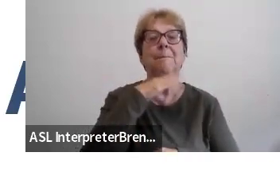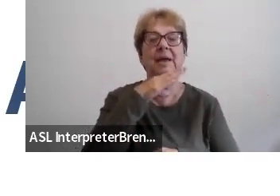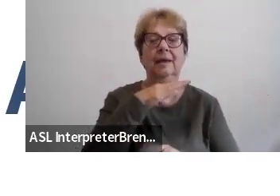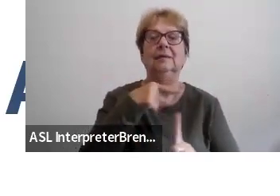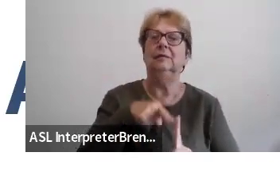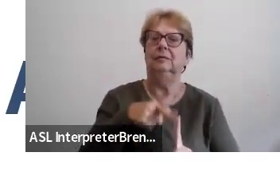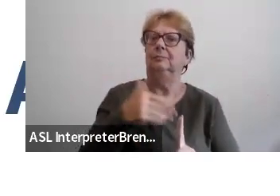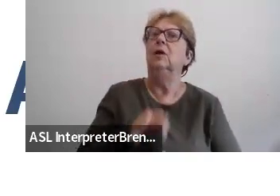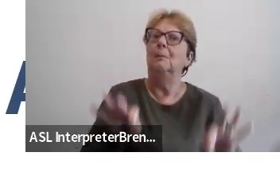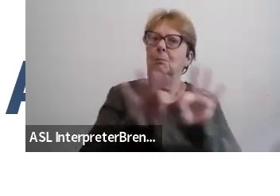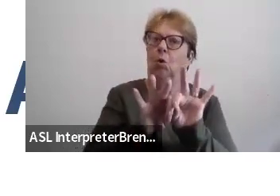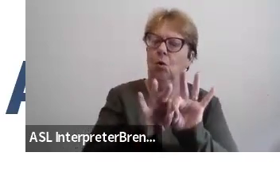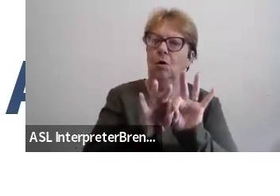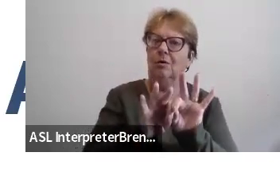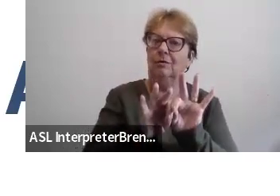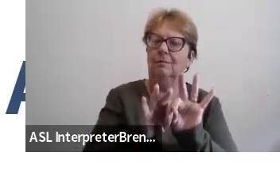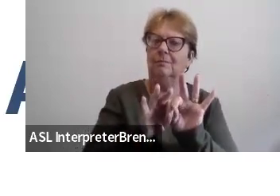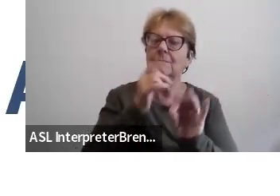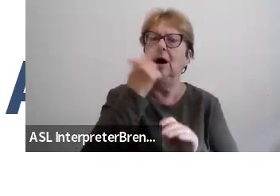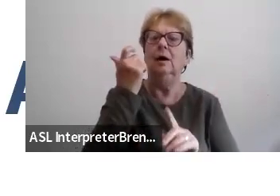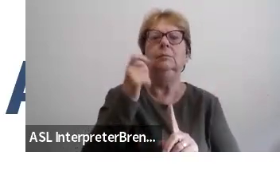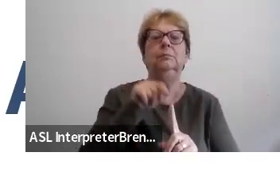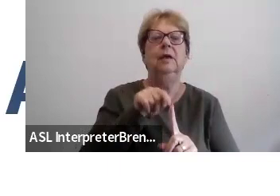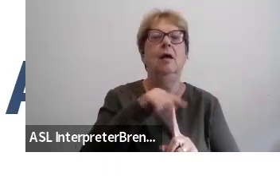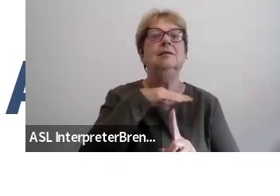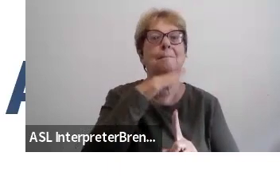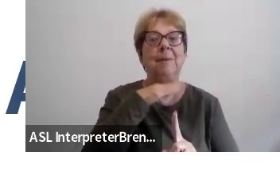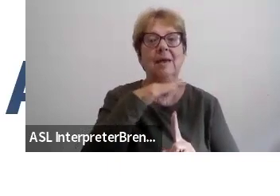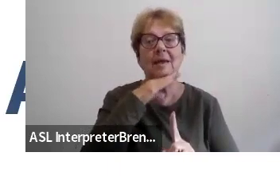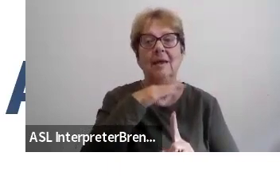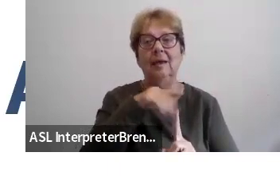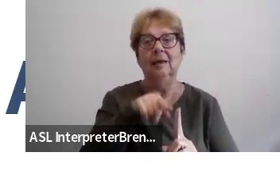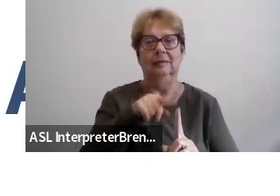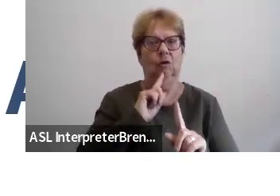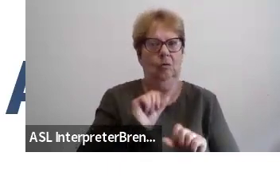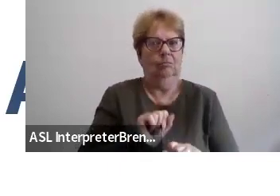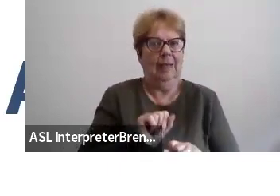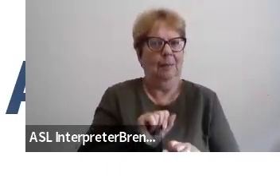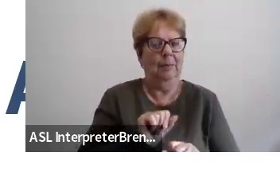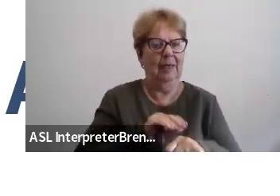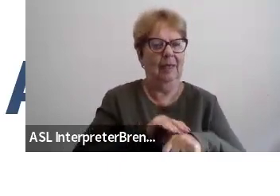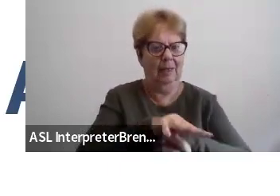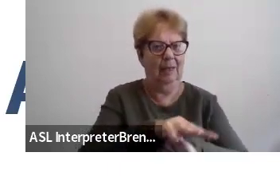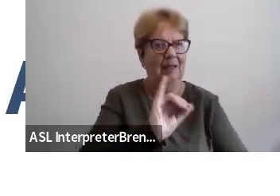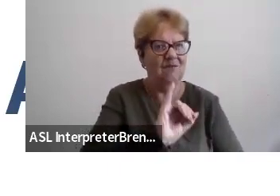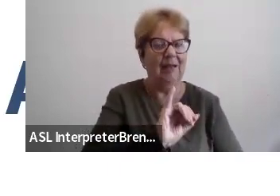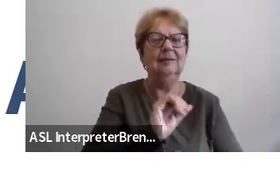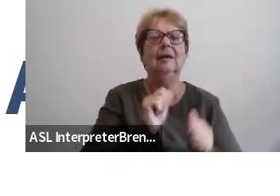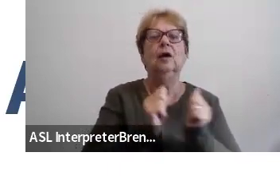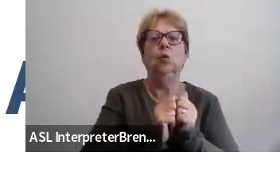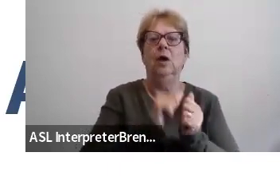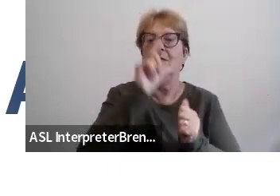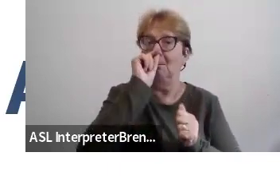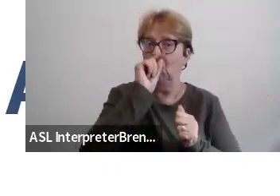especially important because the pigs are capable of being infected with